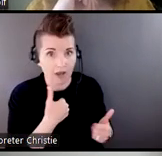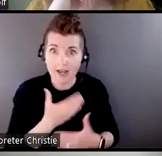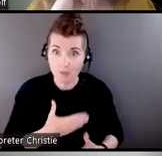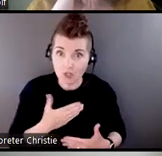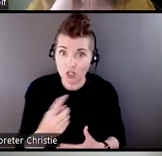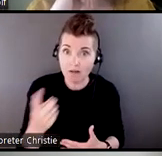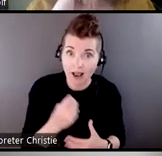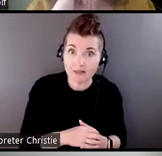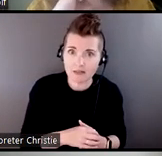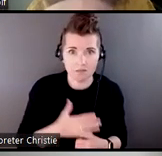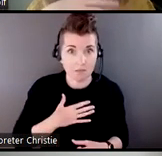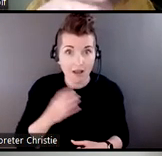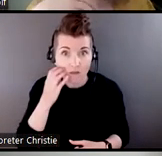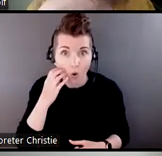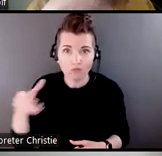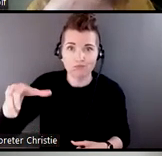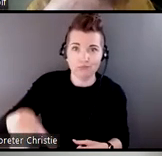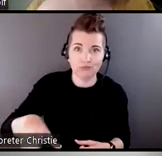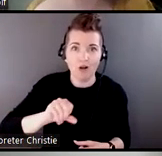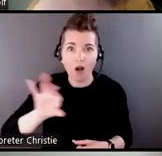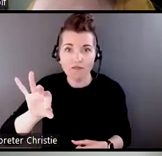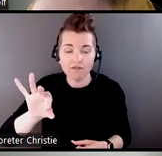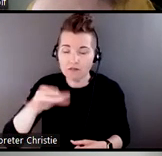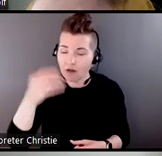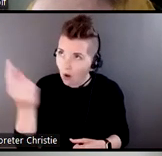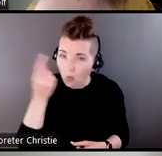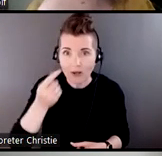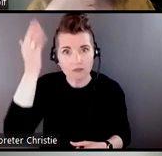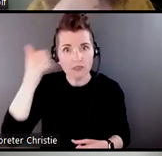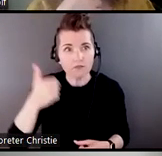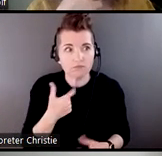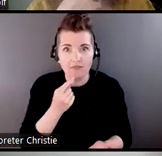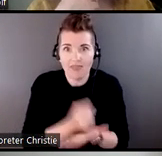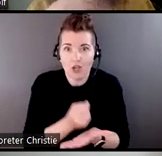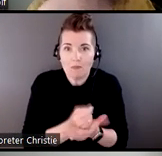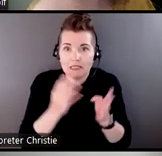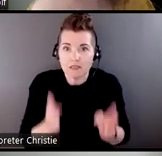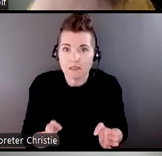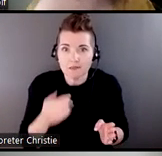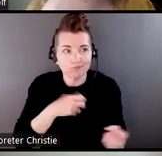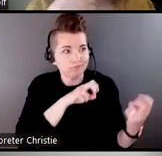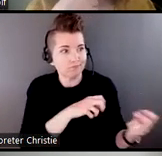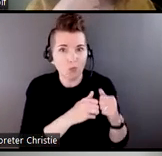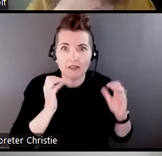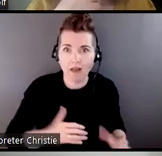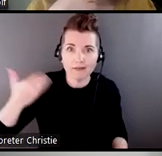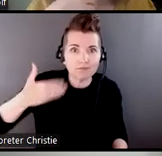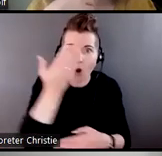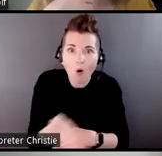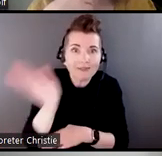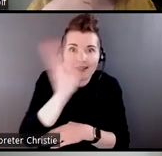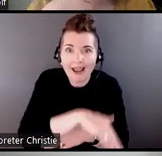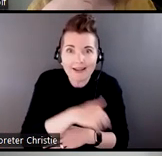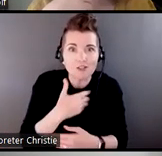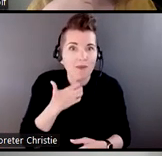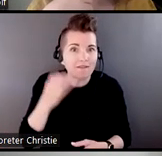is turned off all the time because I'm a therapist in session. You have to communicate with me by email or you won't get me. But other people would